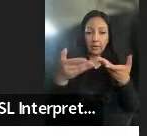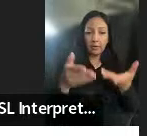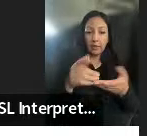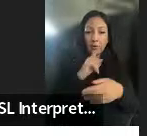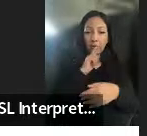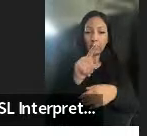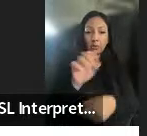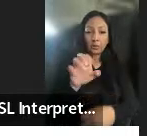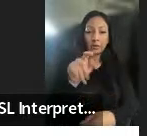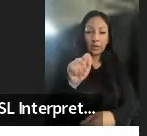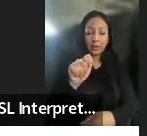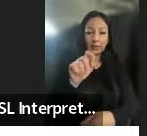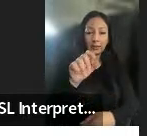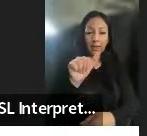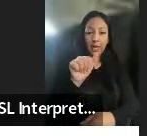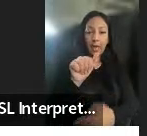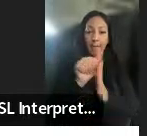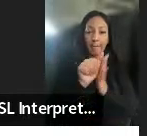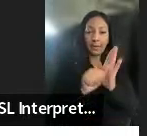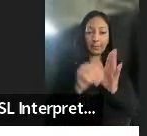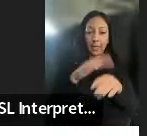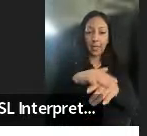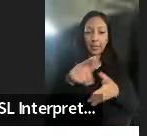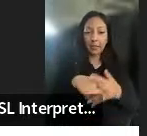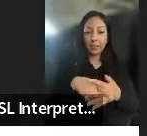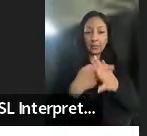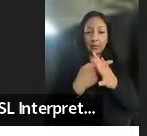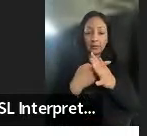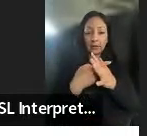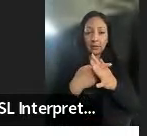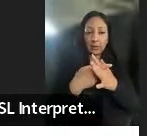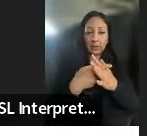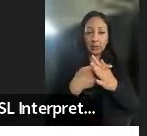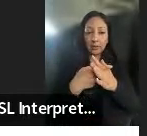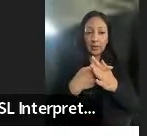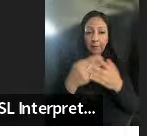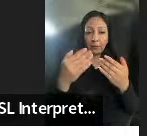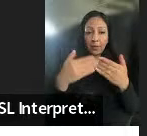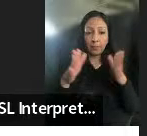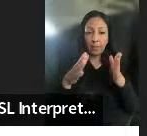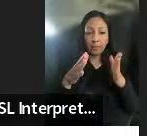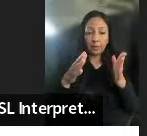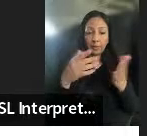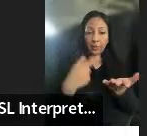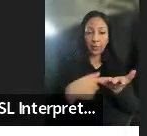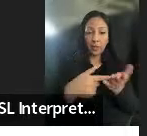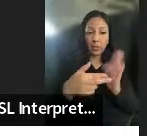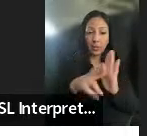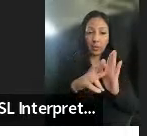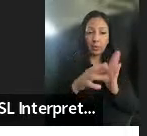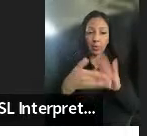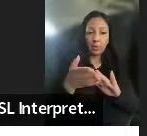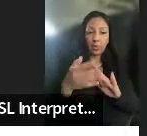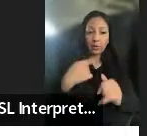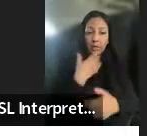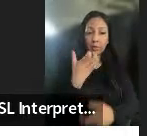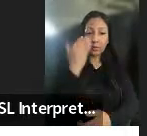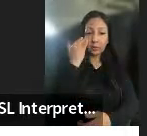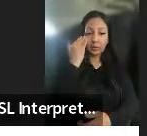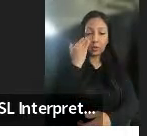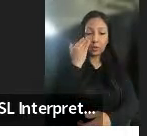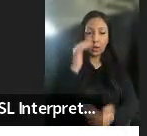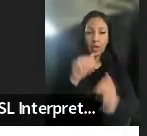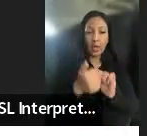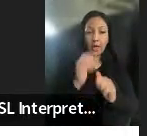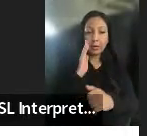text amendments at the beginning of the public review process. I want to find out, how